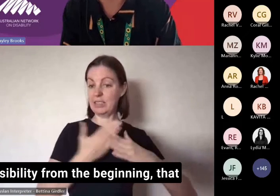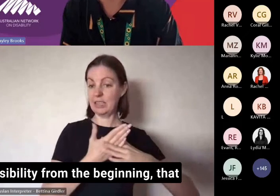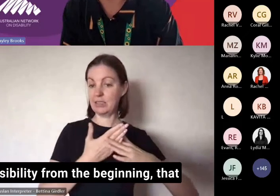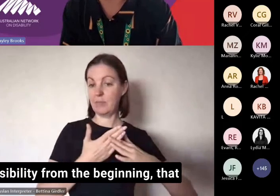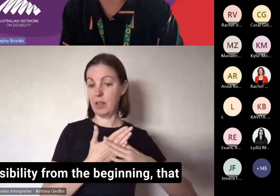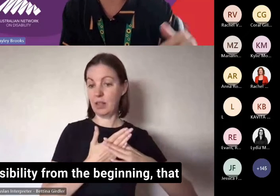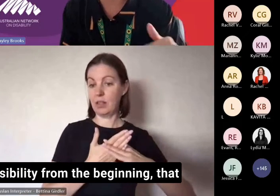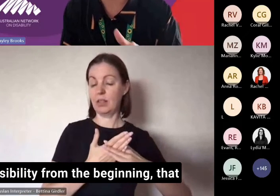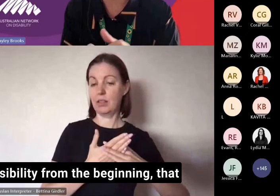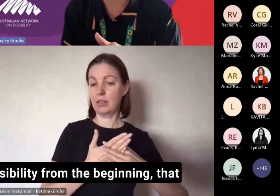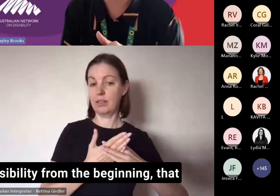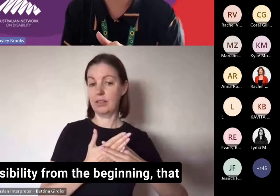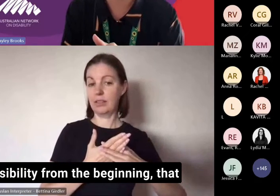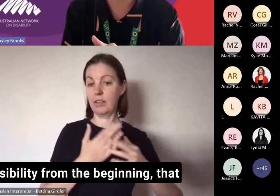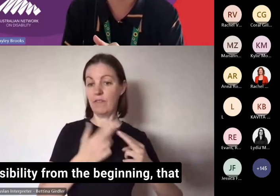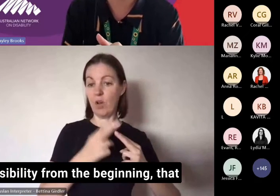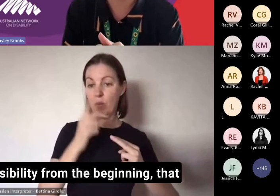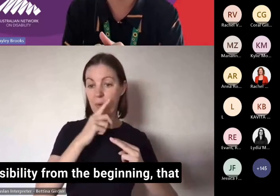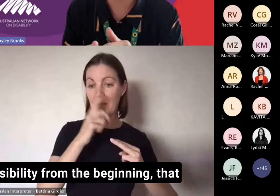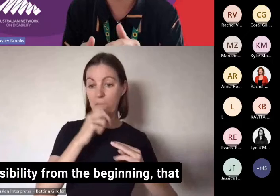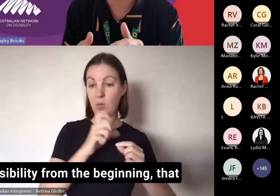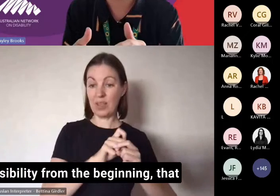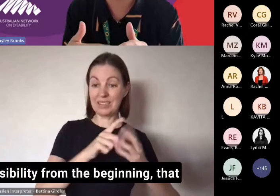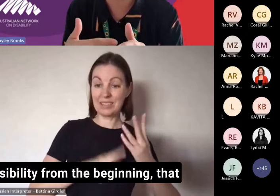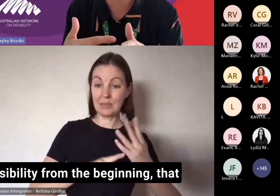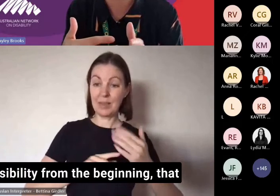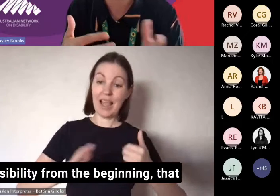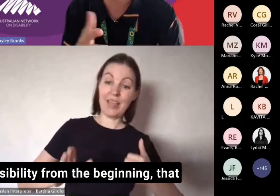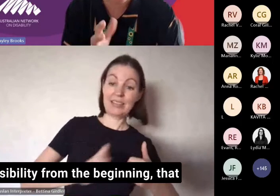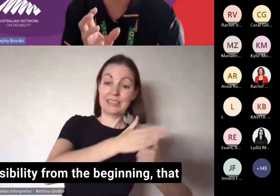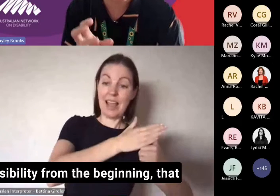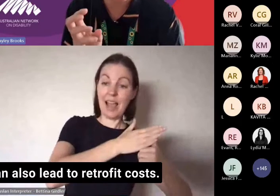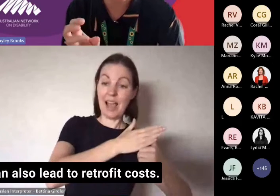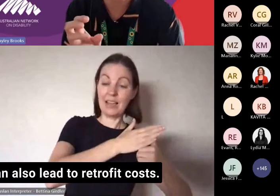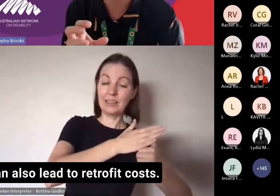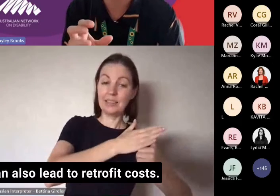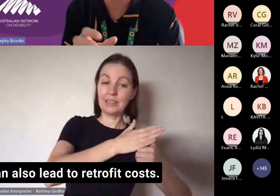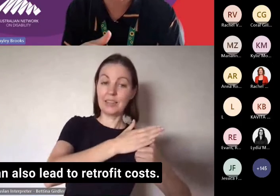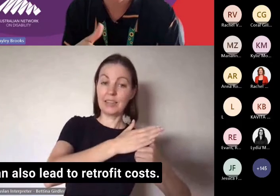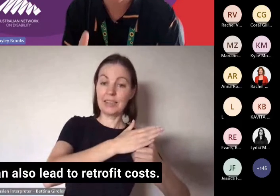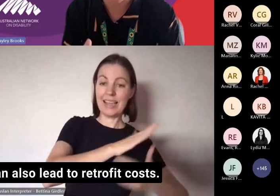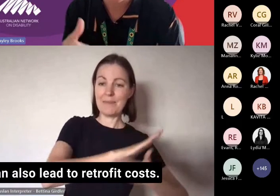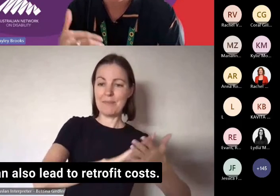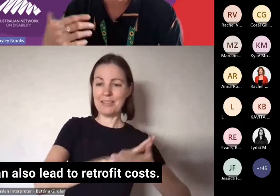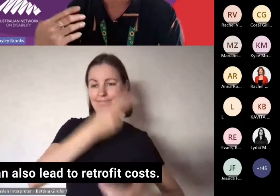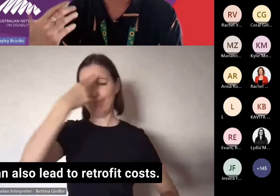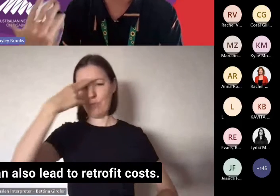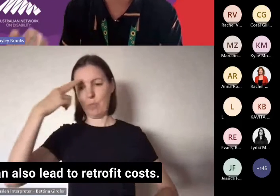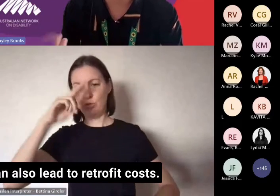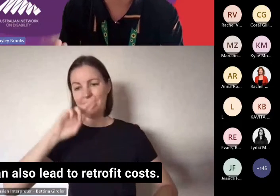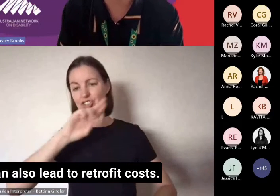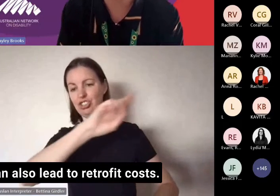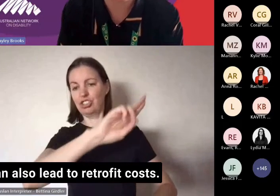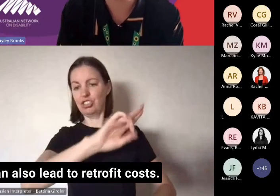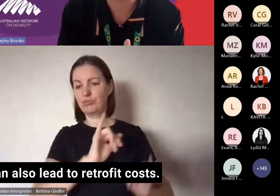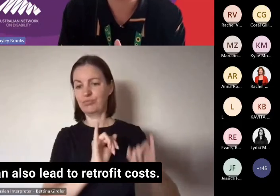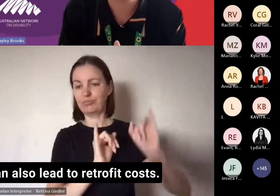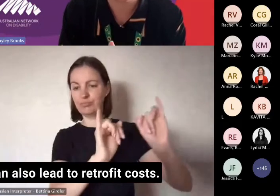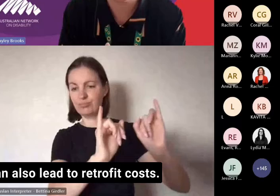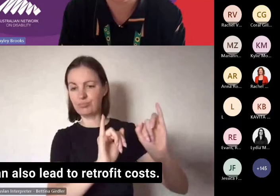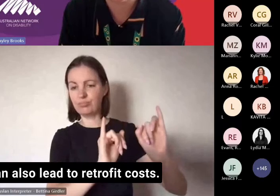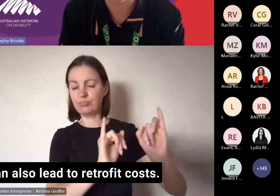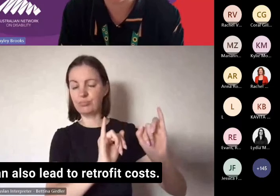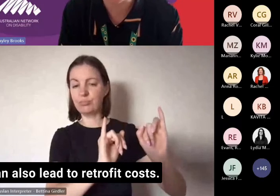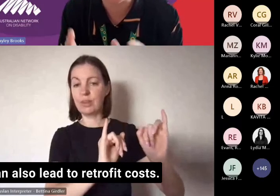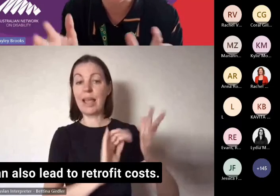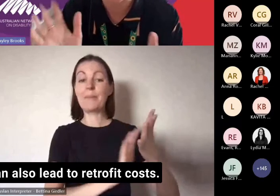the accessibility from the beginning, there is that reputational risk, can also lead to